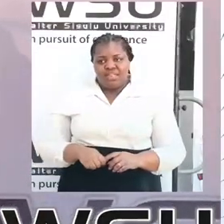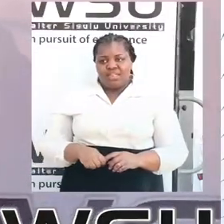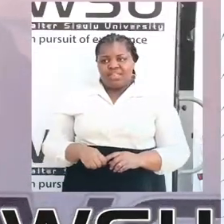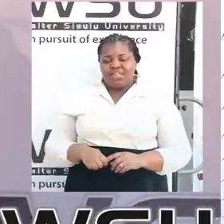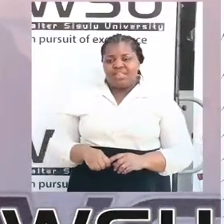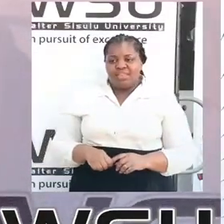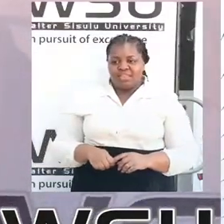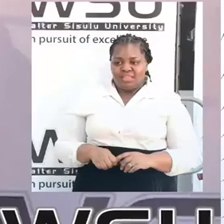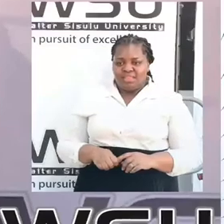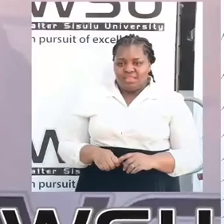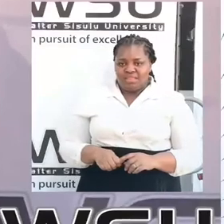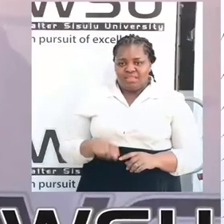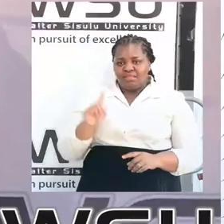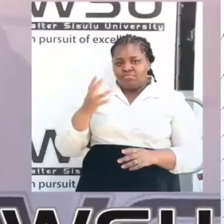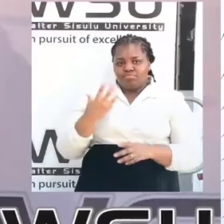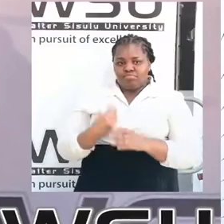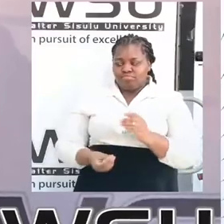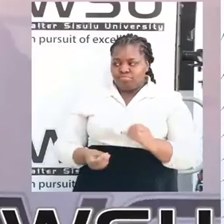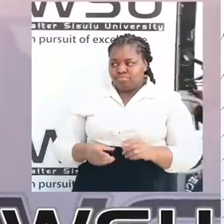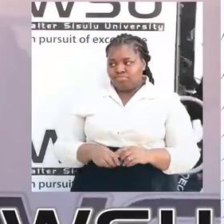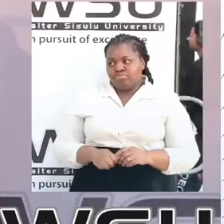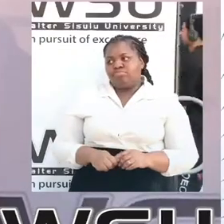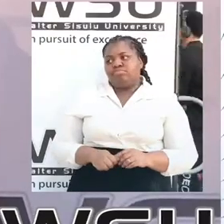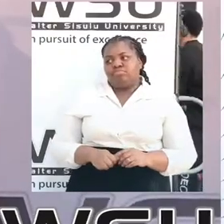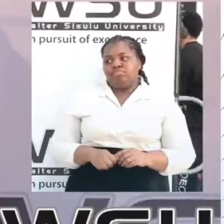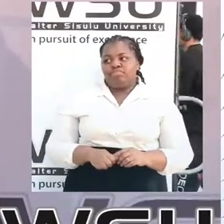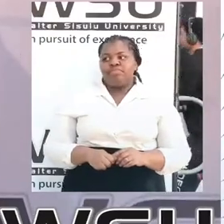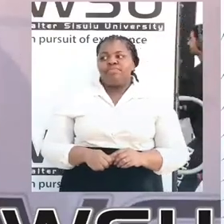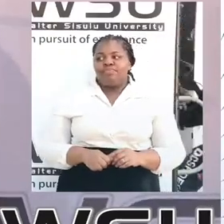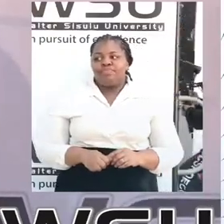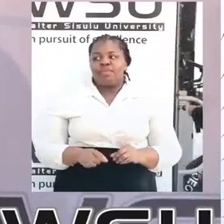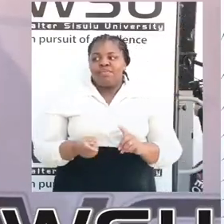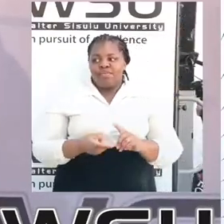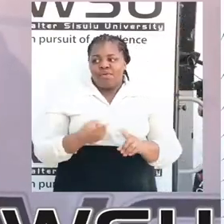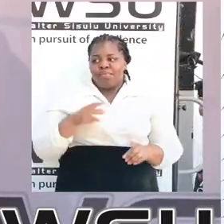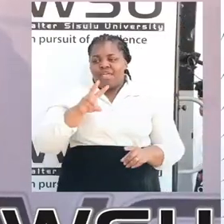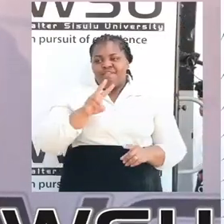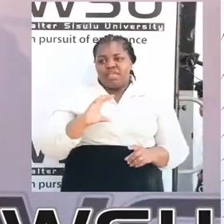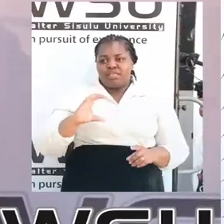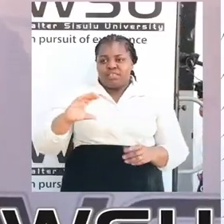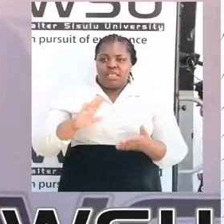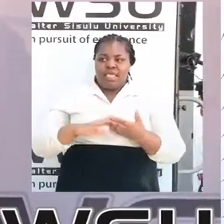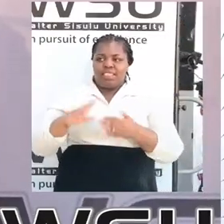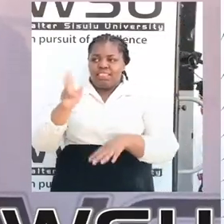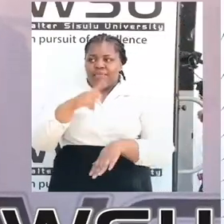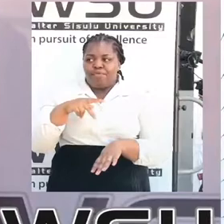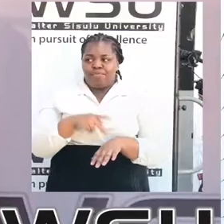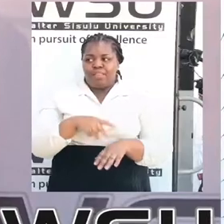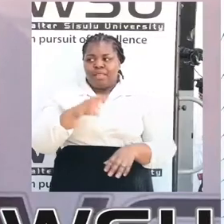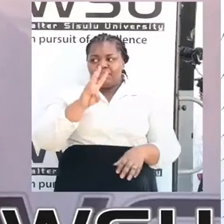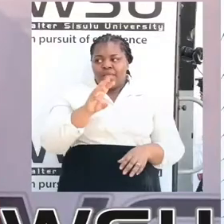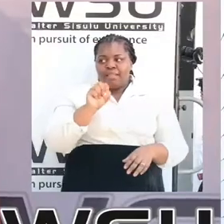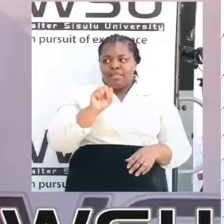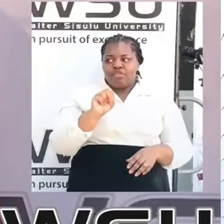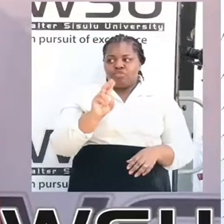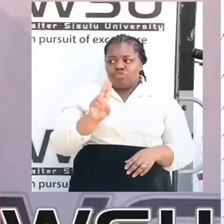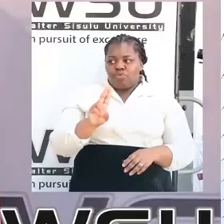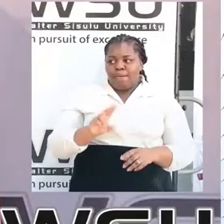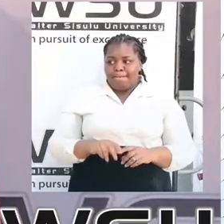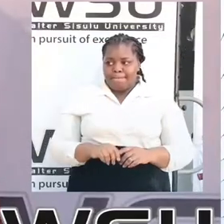Advocate Ngukai Tobi in absentia, on behalf of the Vice Chancellor and Principal of Walter Sisulu